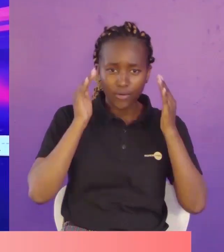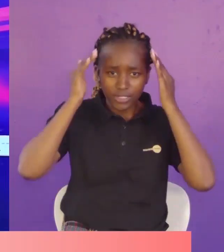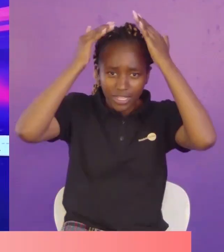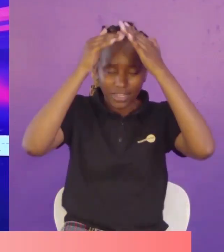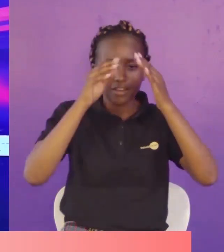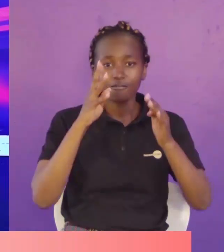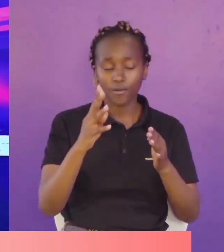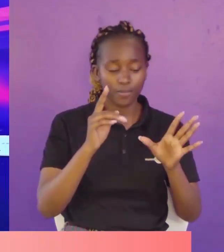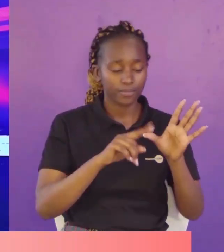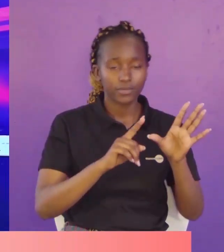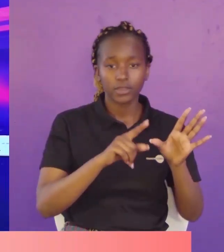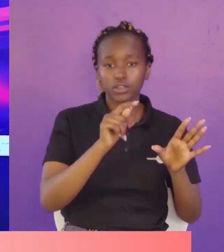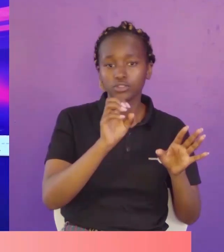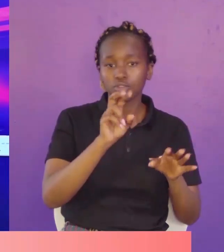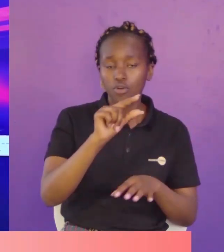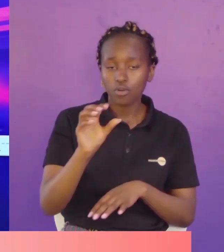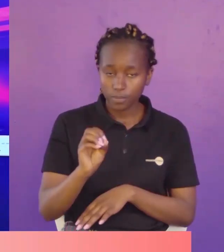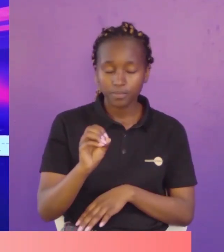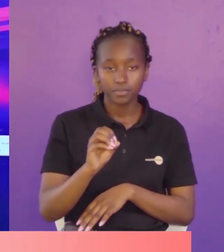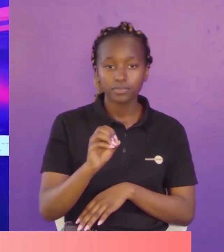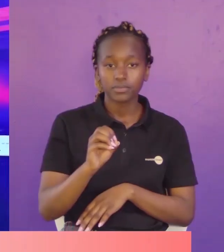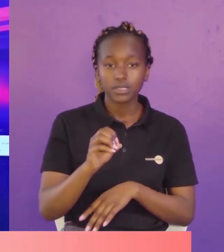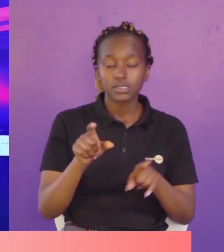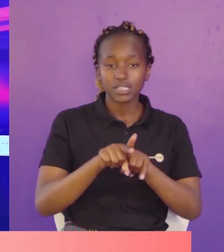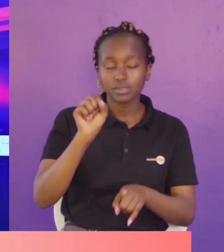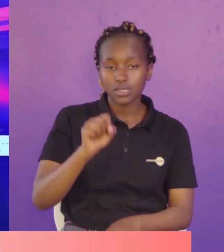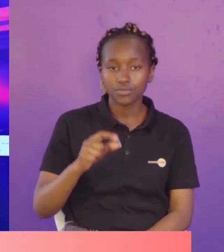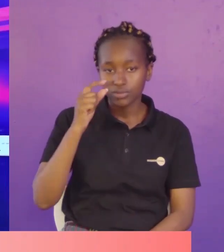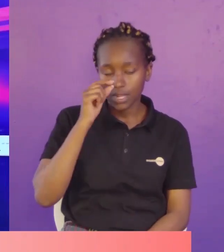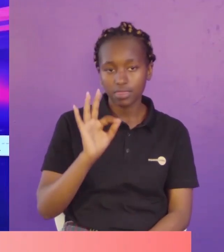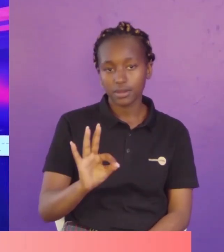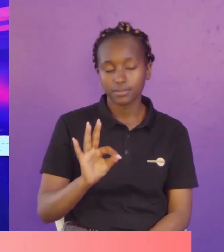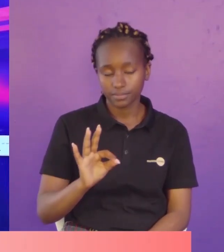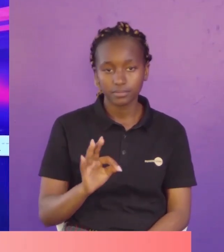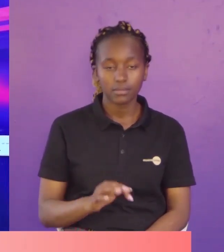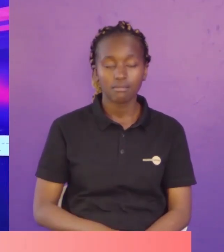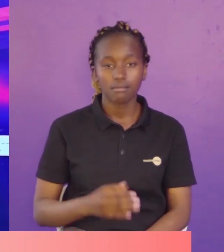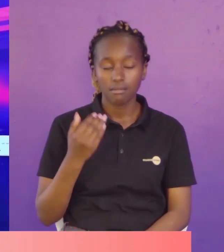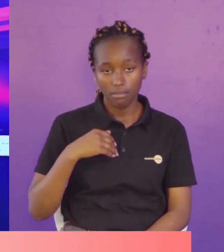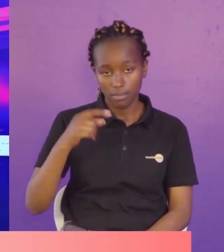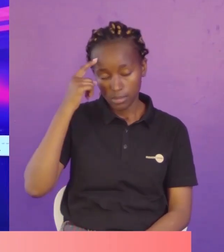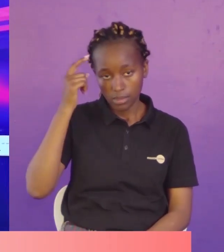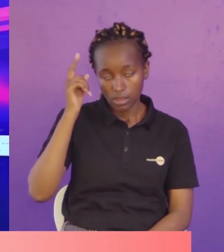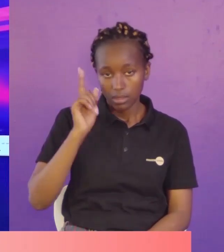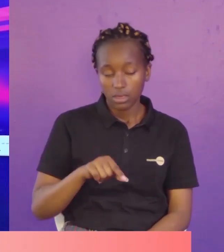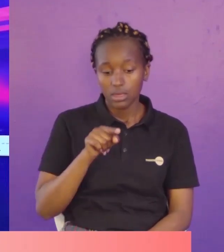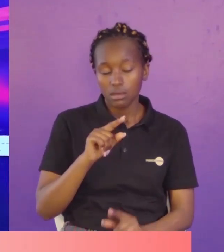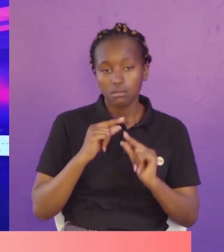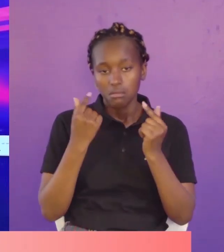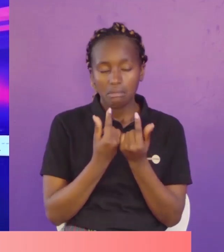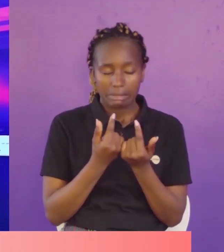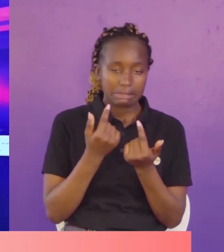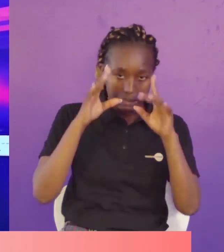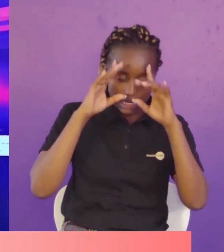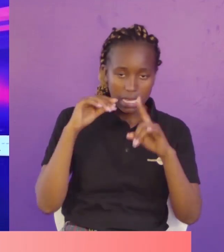4 points. And then South Sudan, 3 points. So when I look at this table, I can say this group is still